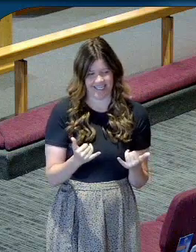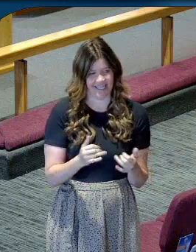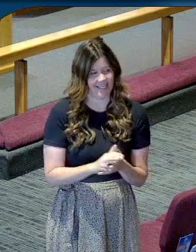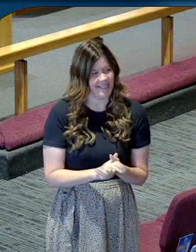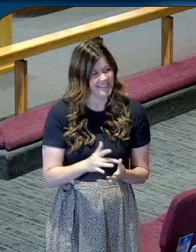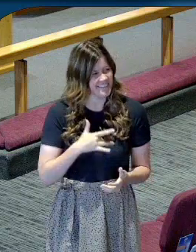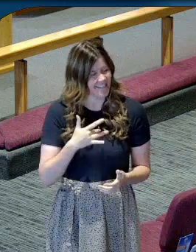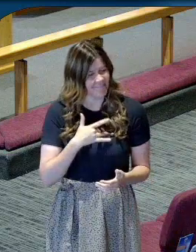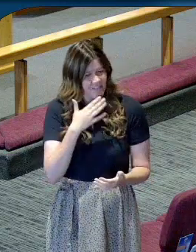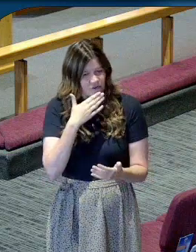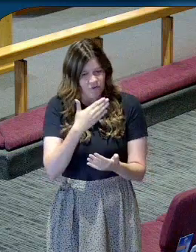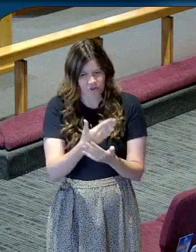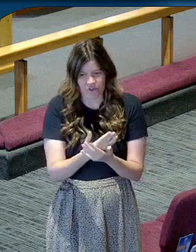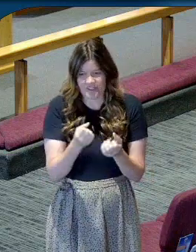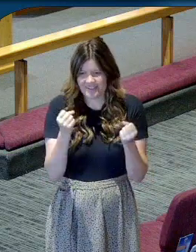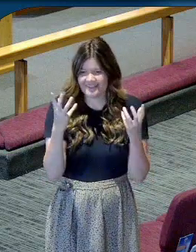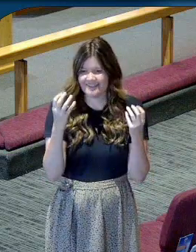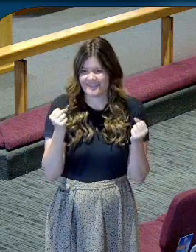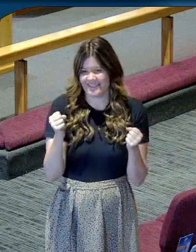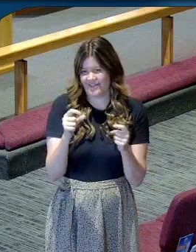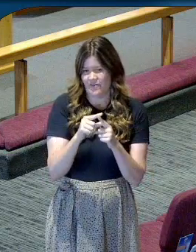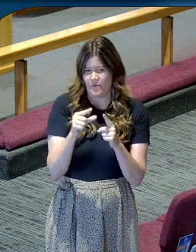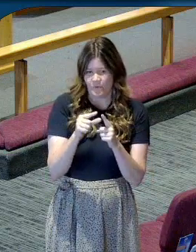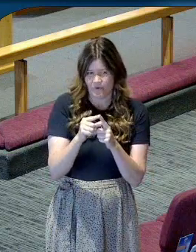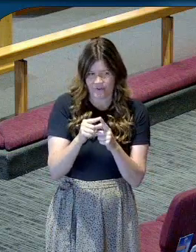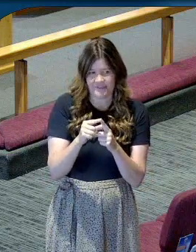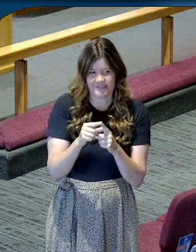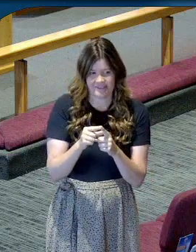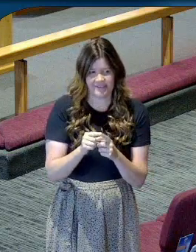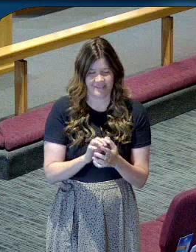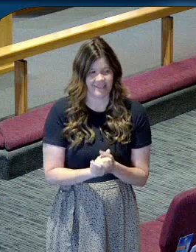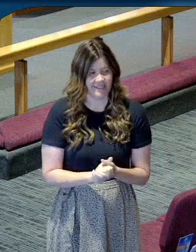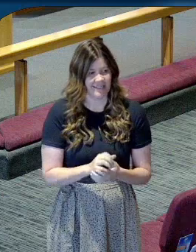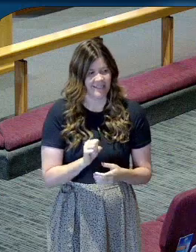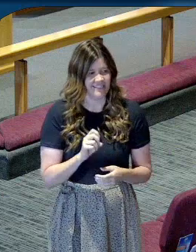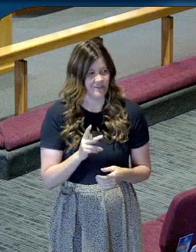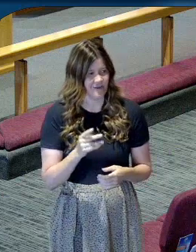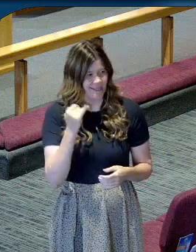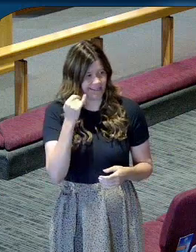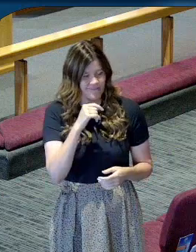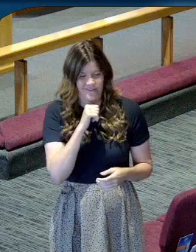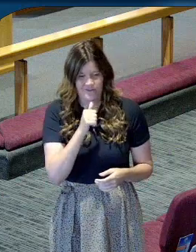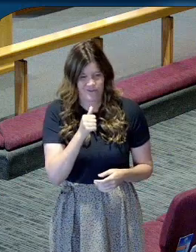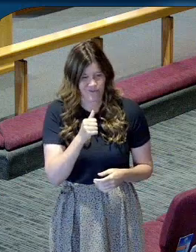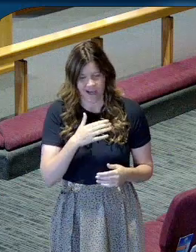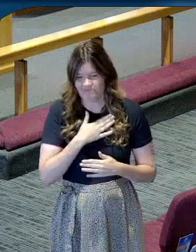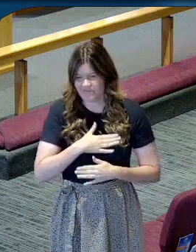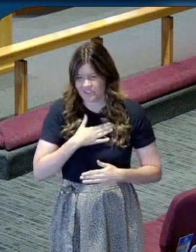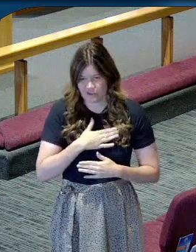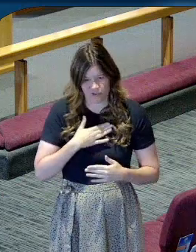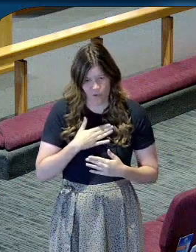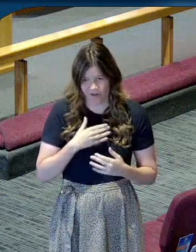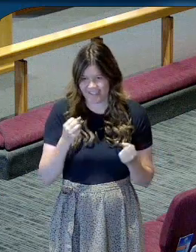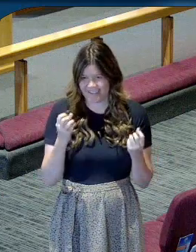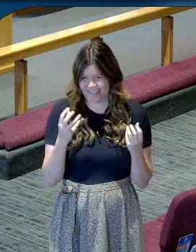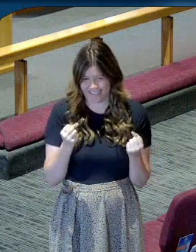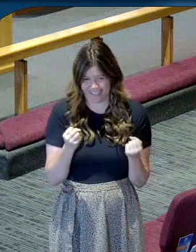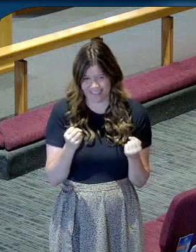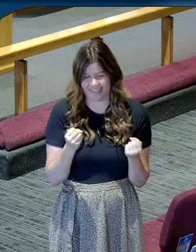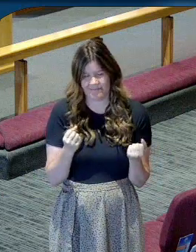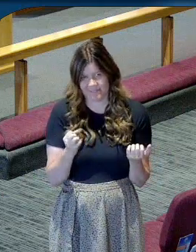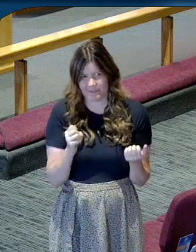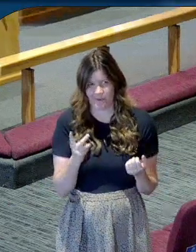Doesn't it feel good to sing the liturgy? It's okay if you don't like to sing. I forgive